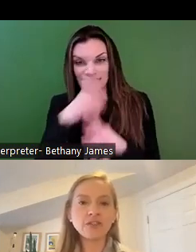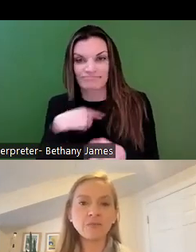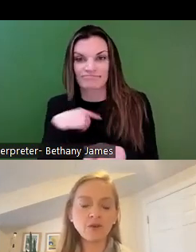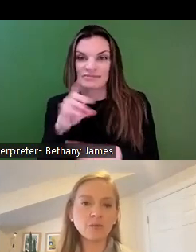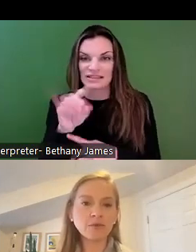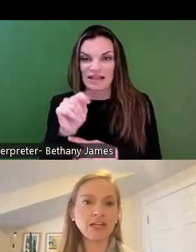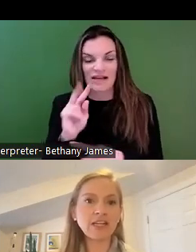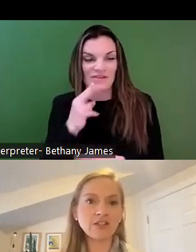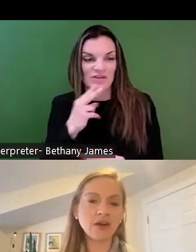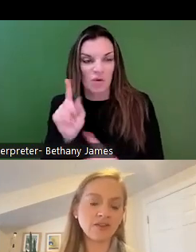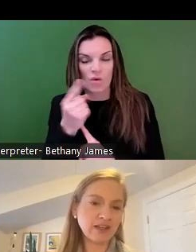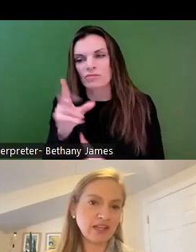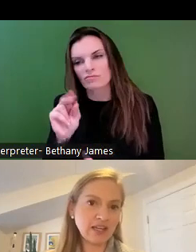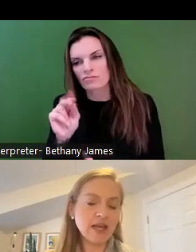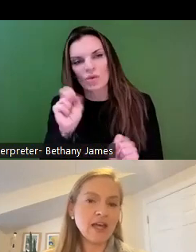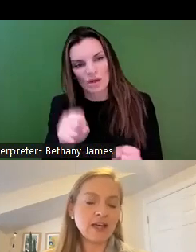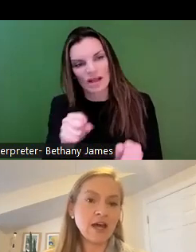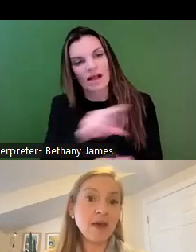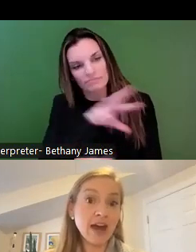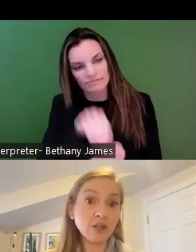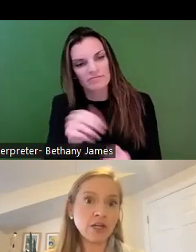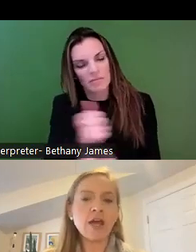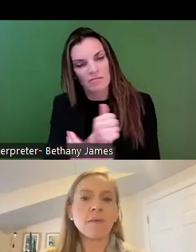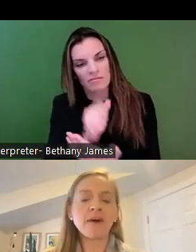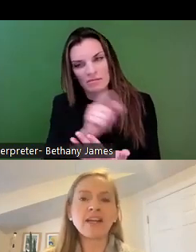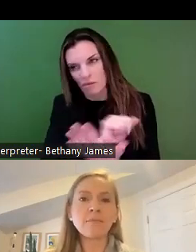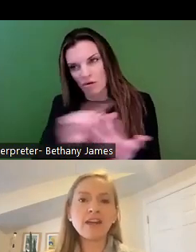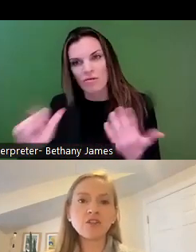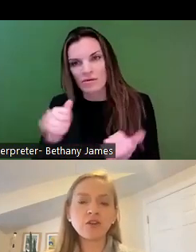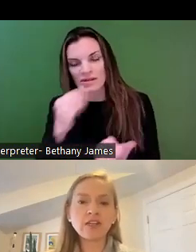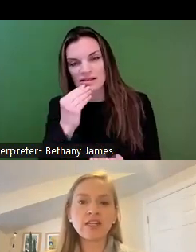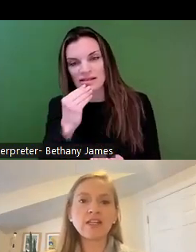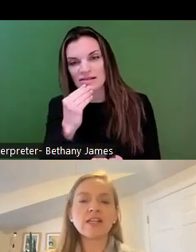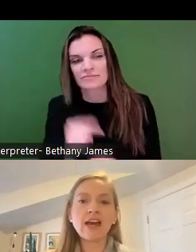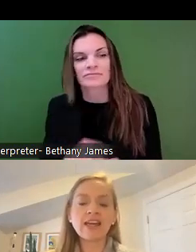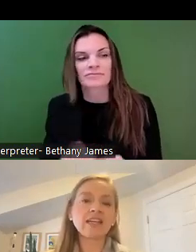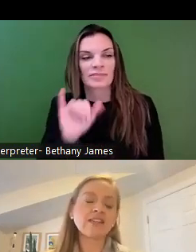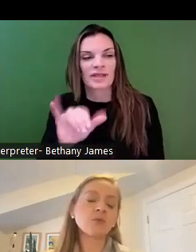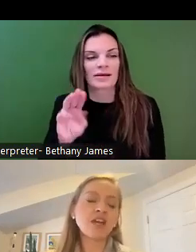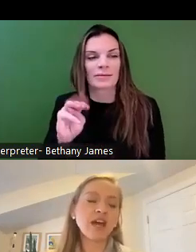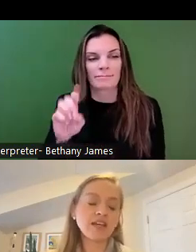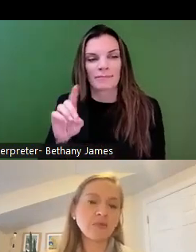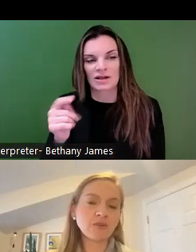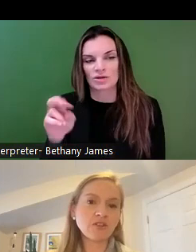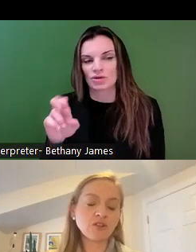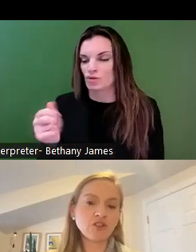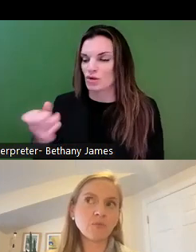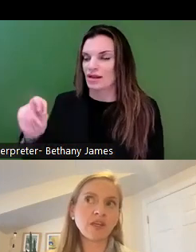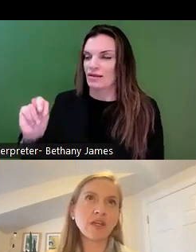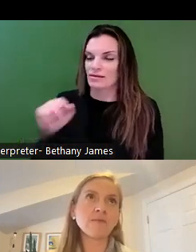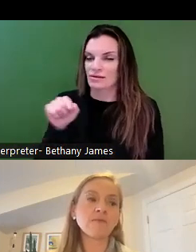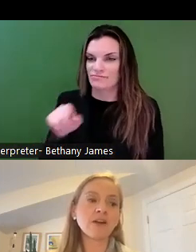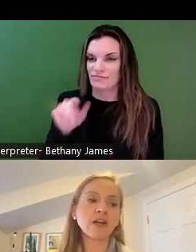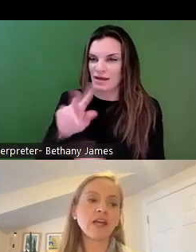All foods can be incorporated into a healthy eating pattern, but in a Mediterranean diet, like I said, which has been researched